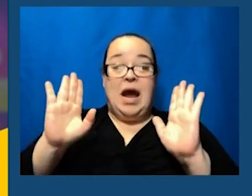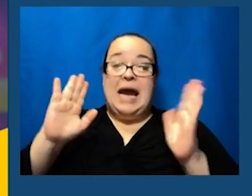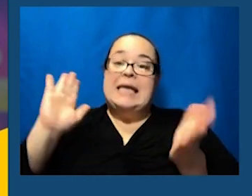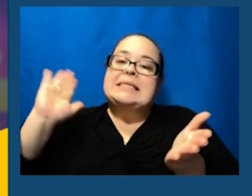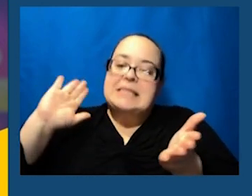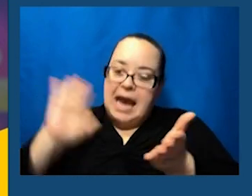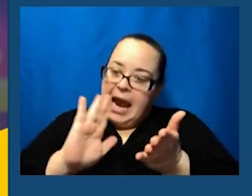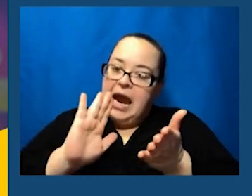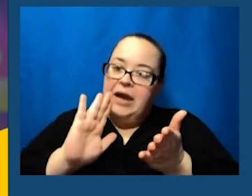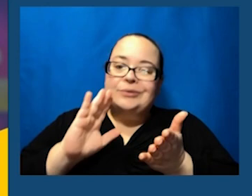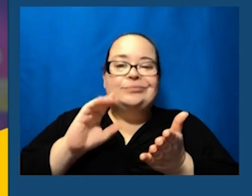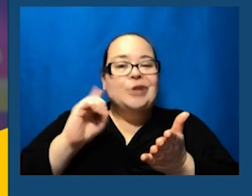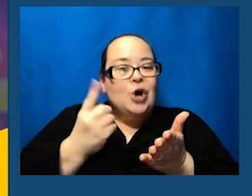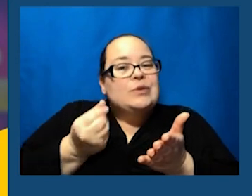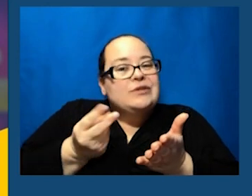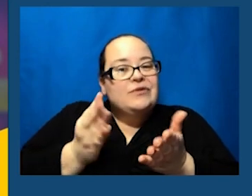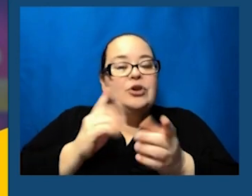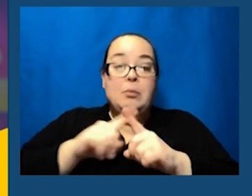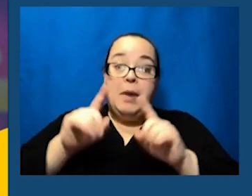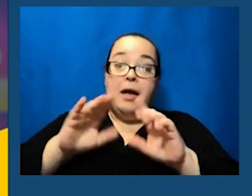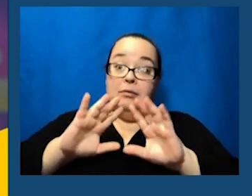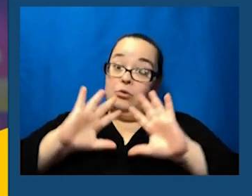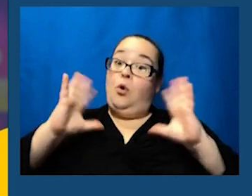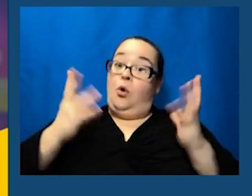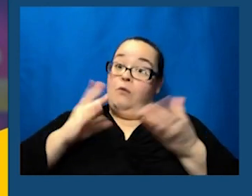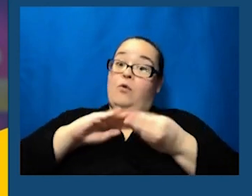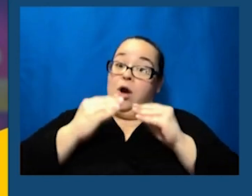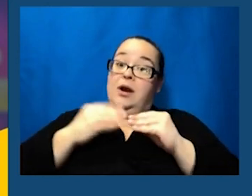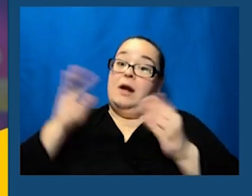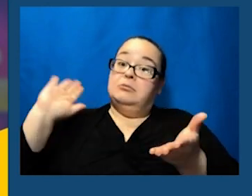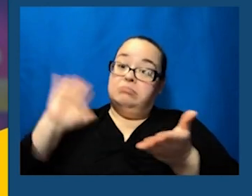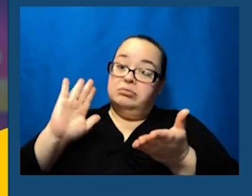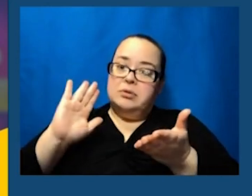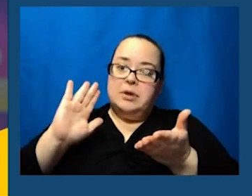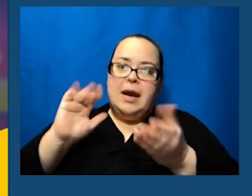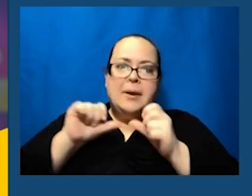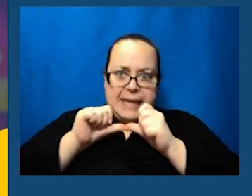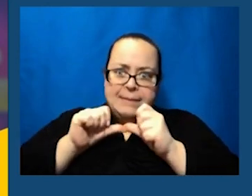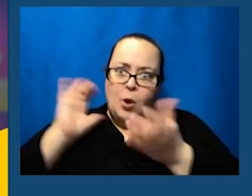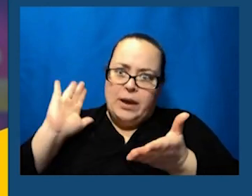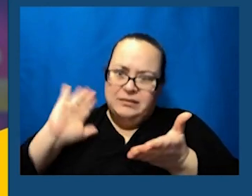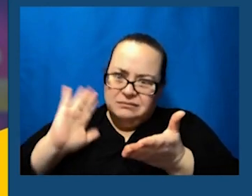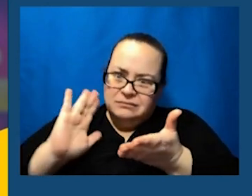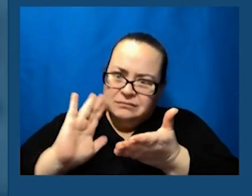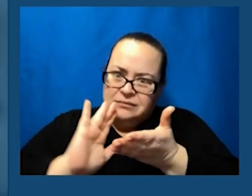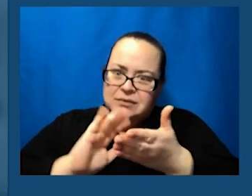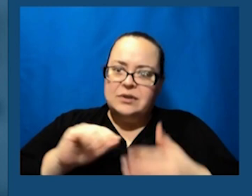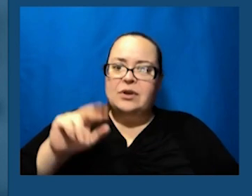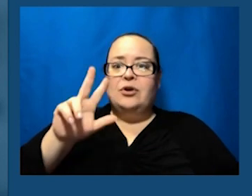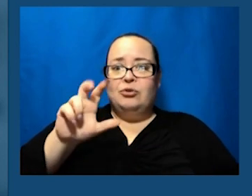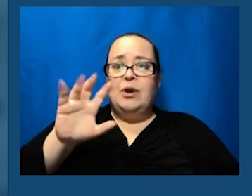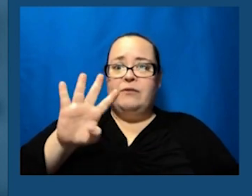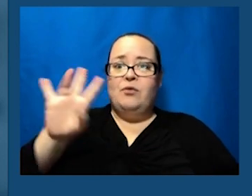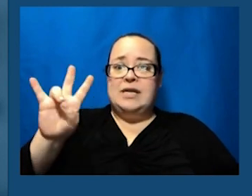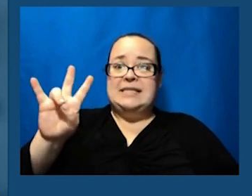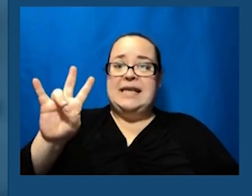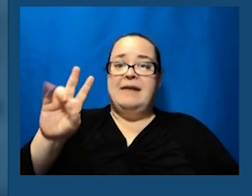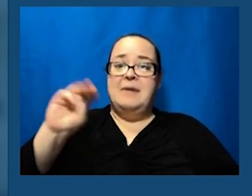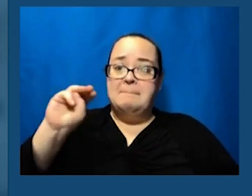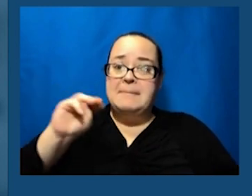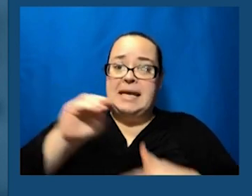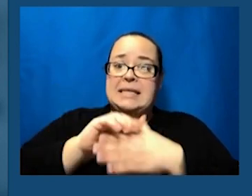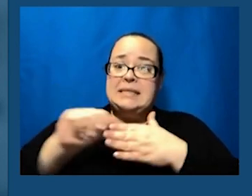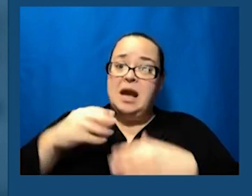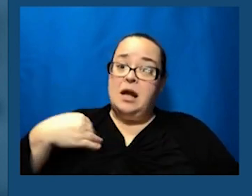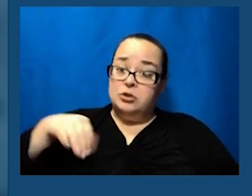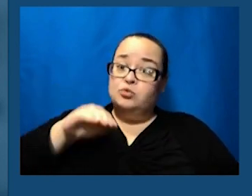focused on the overall numbers, which are good. But we have to keep going. Keep the $347 million that we invested for, keep that